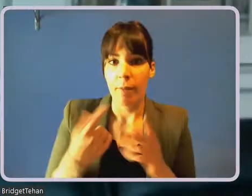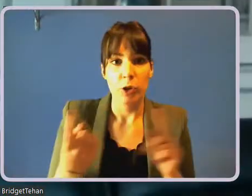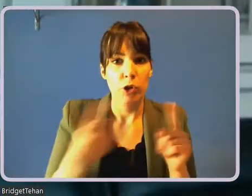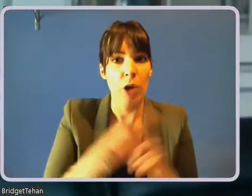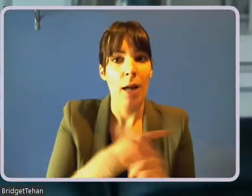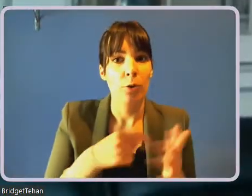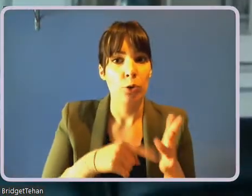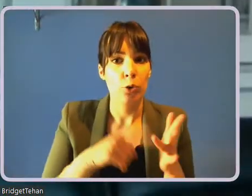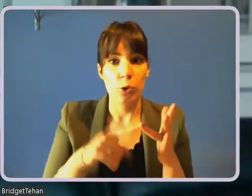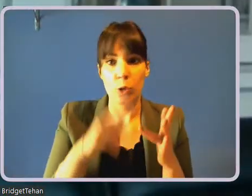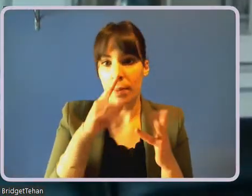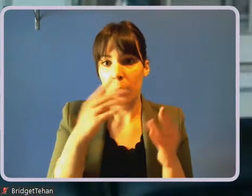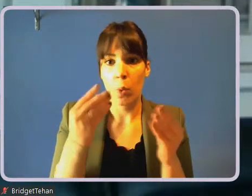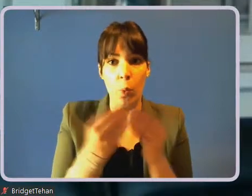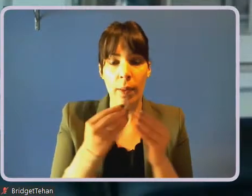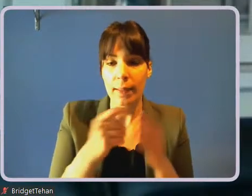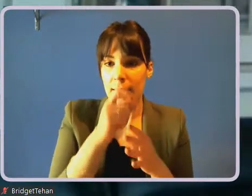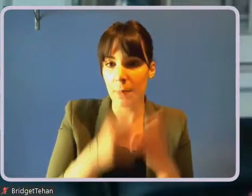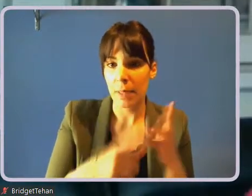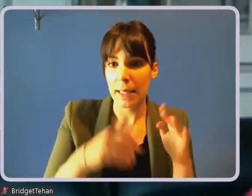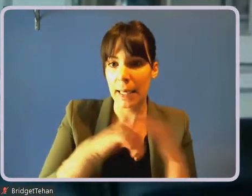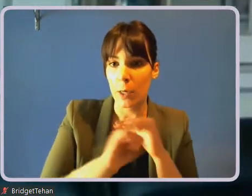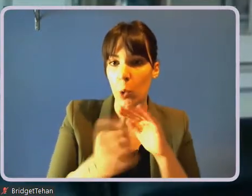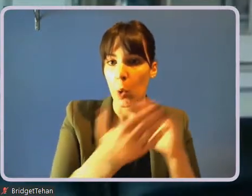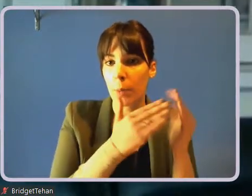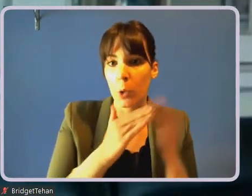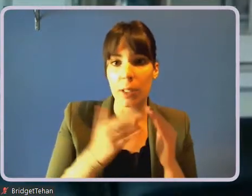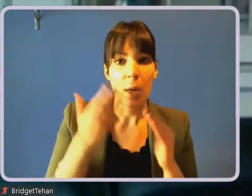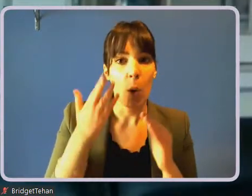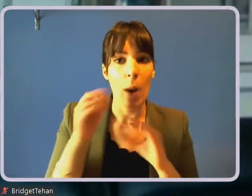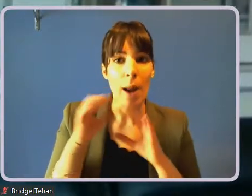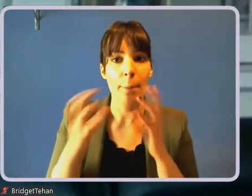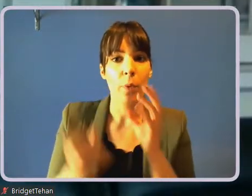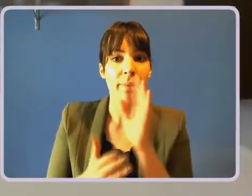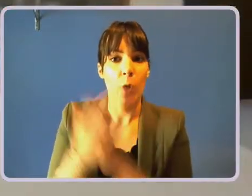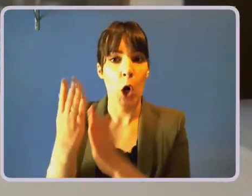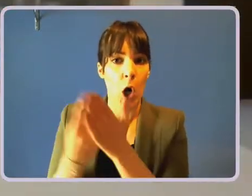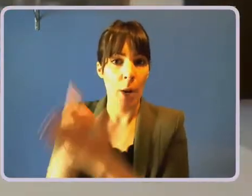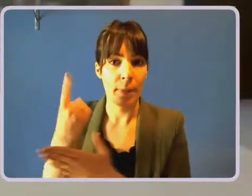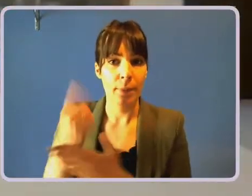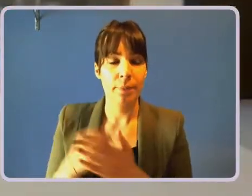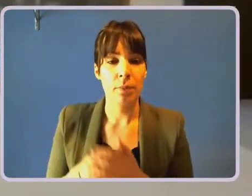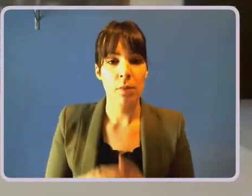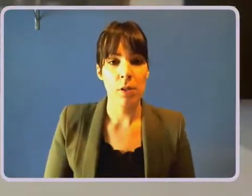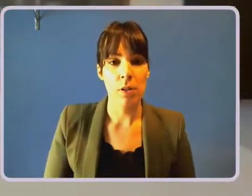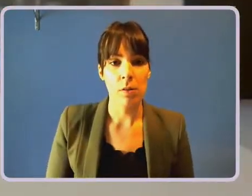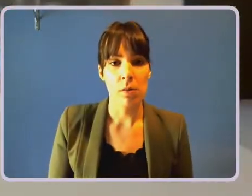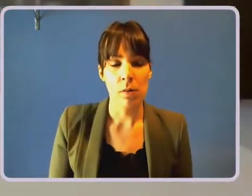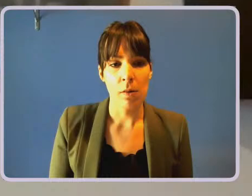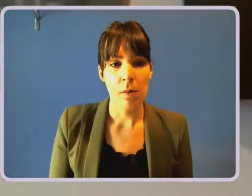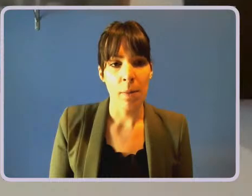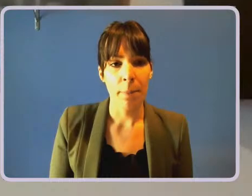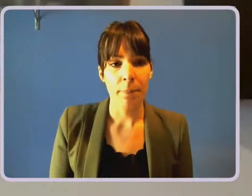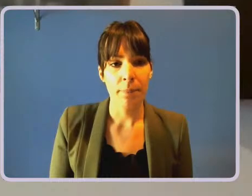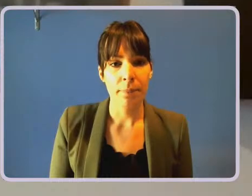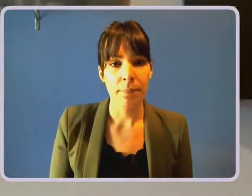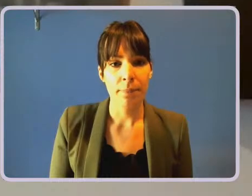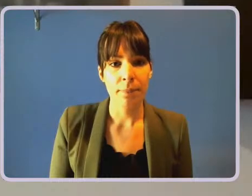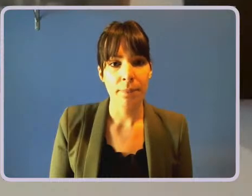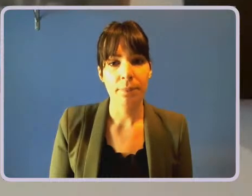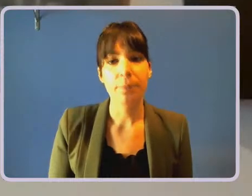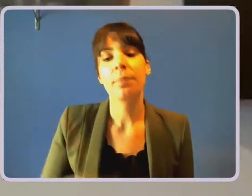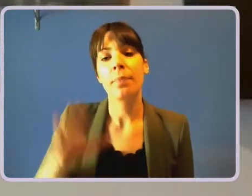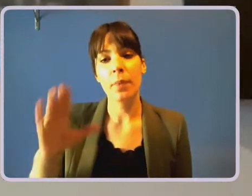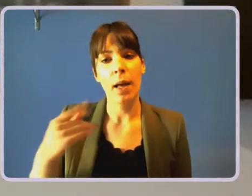season. Yeah, there's a number of things. Look, I think initially what needs to occur is